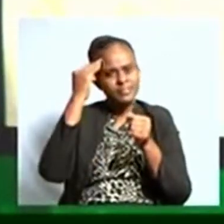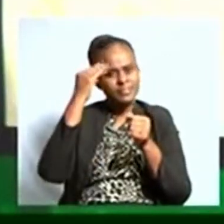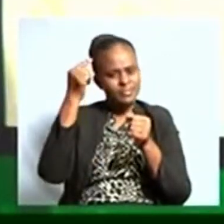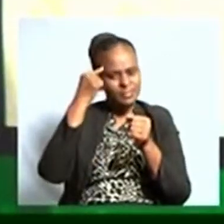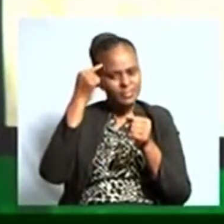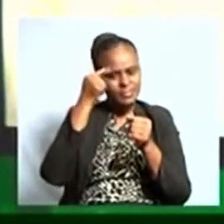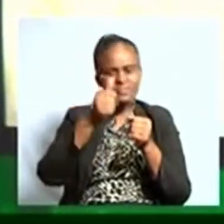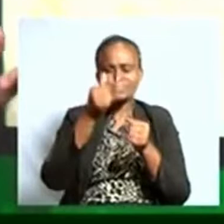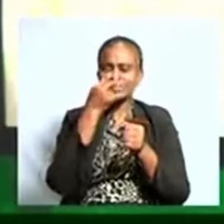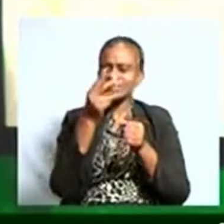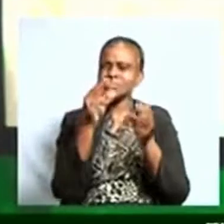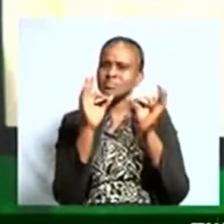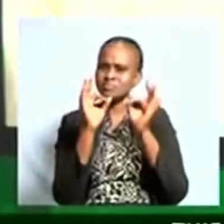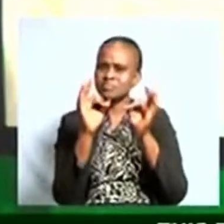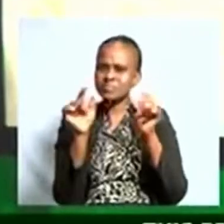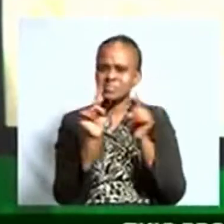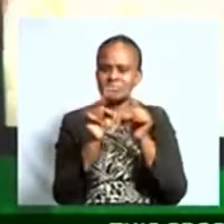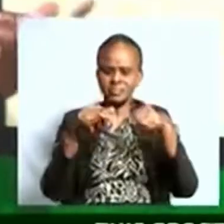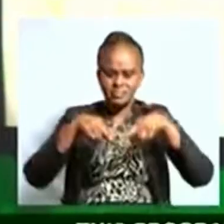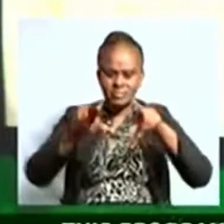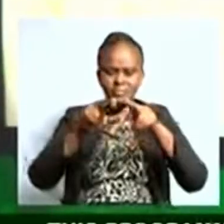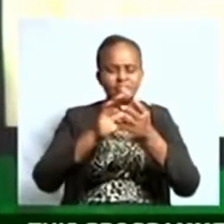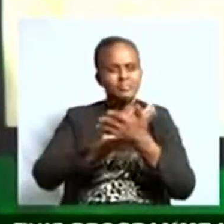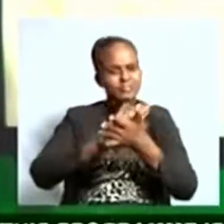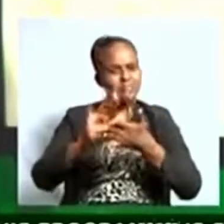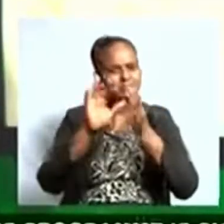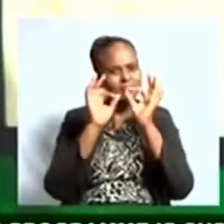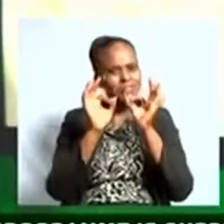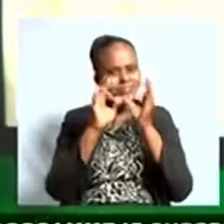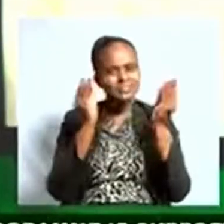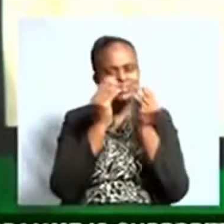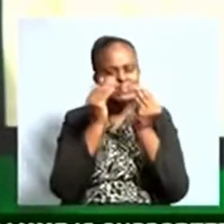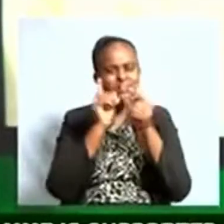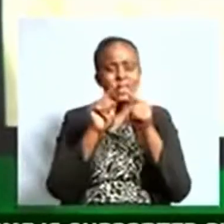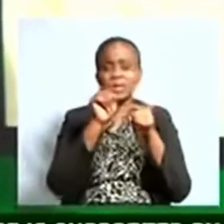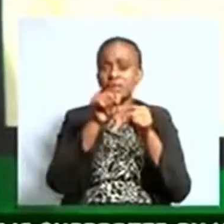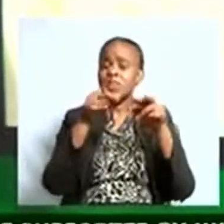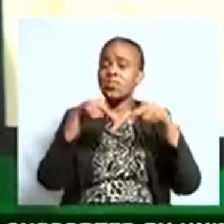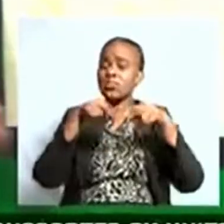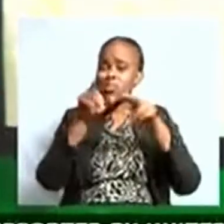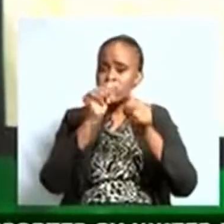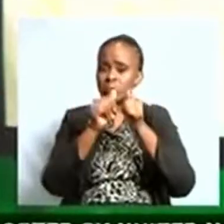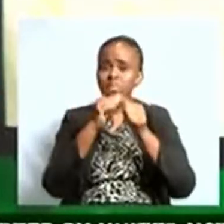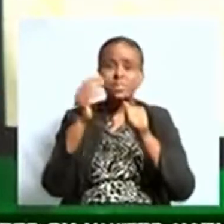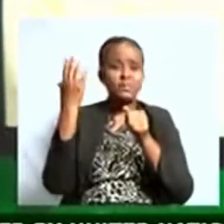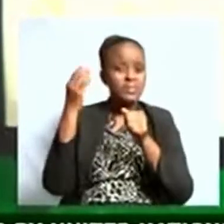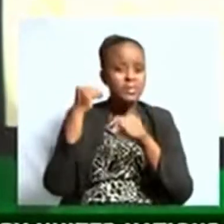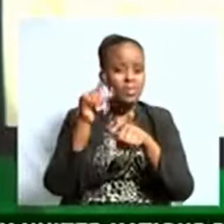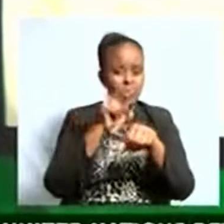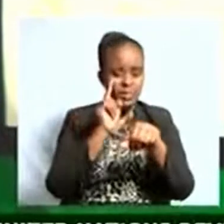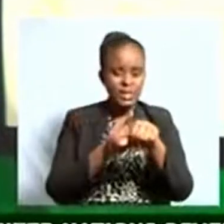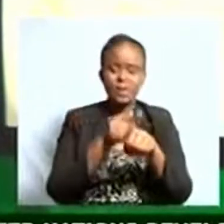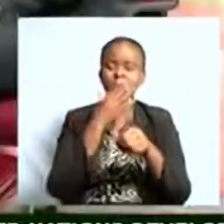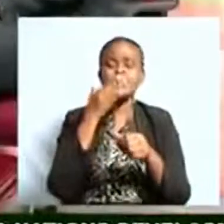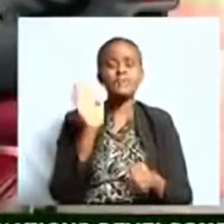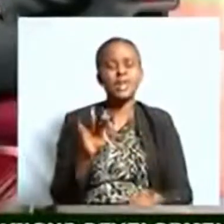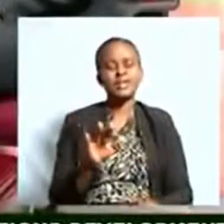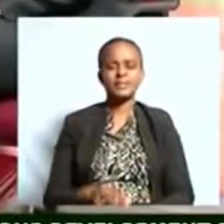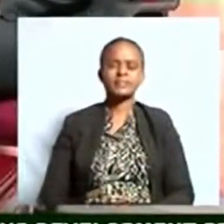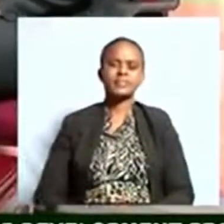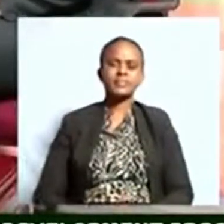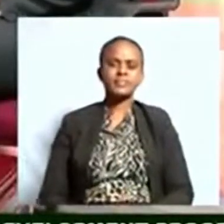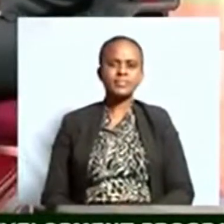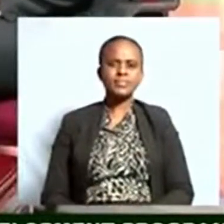it fit to even tar that road. Now it's even a tarred road, but that's a road that had been impassable for a long time. So those are the successes that you made